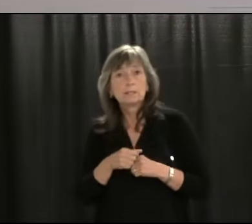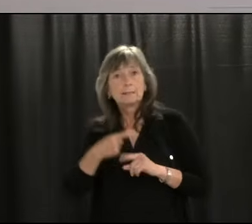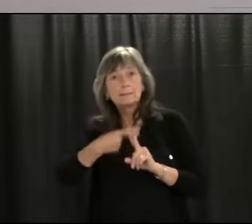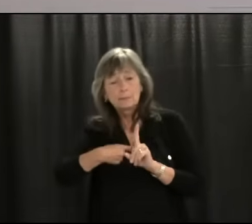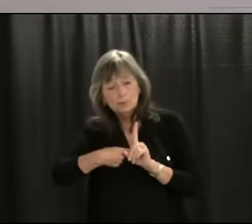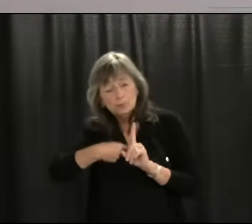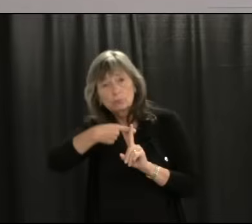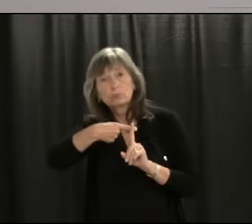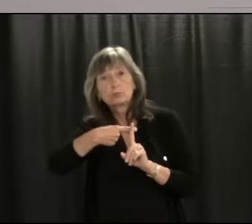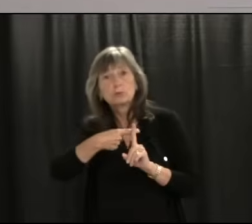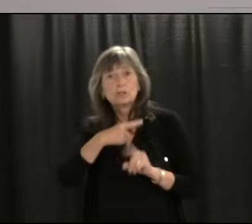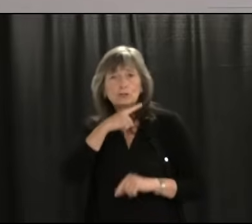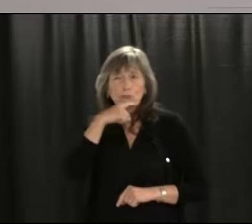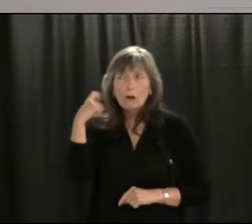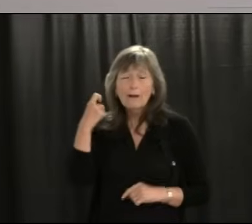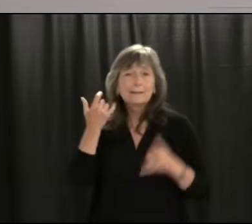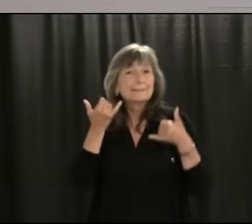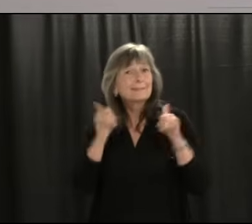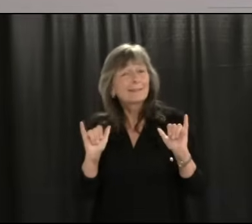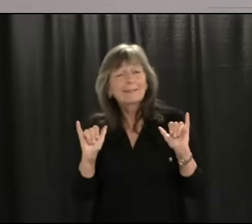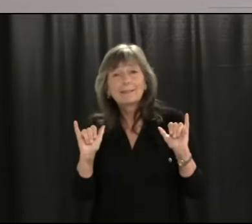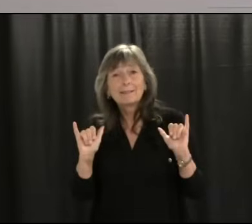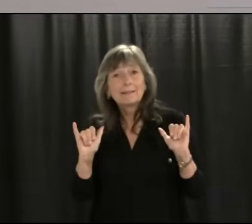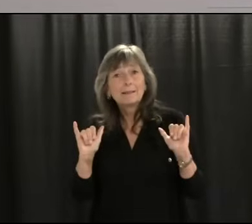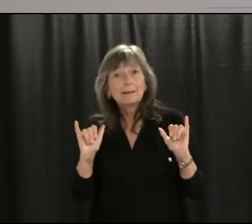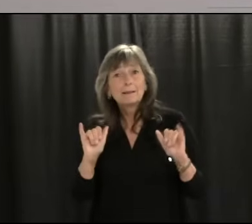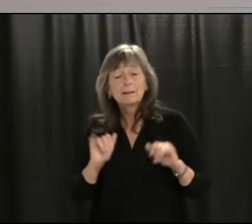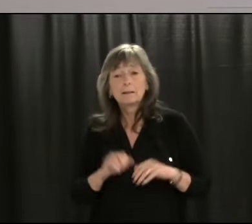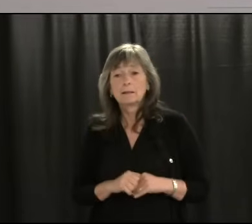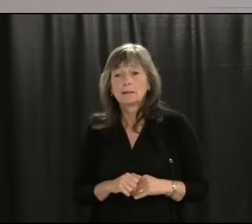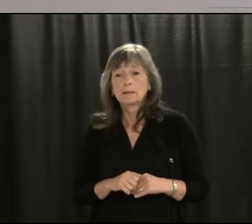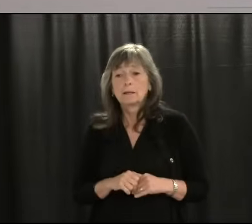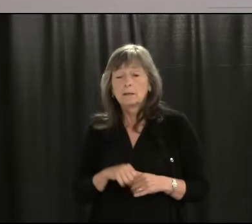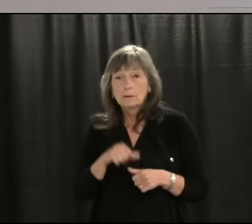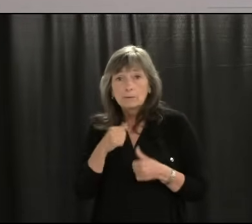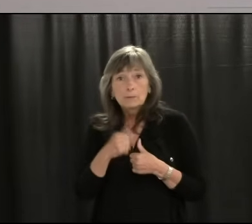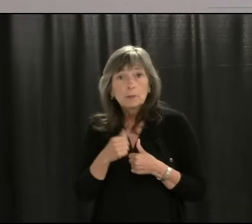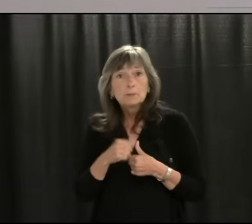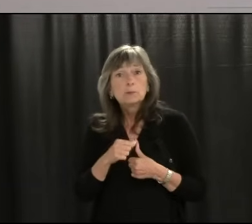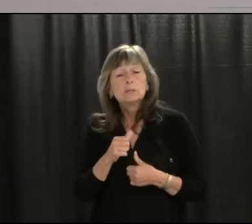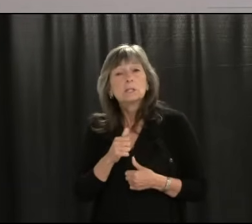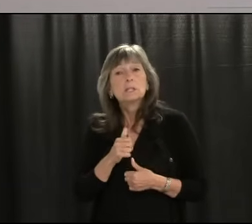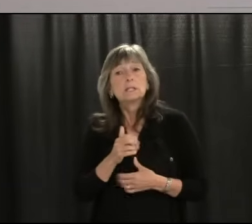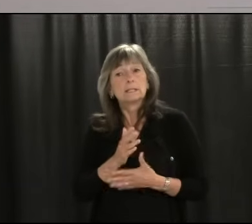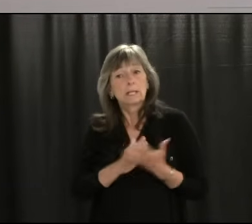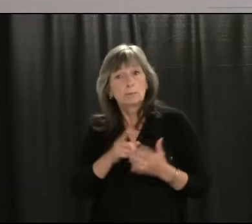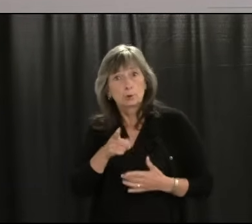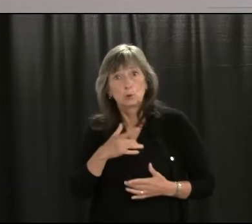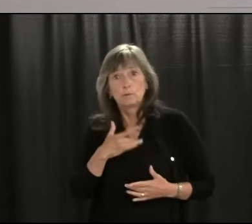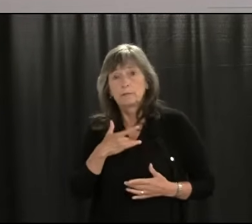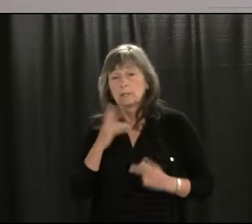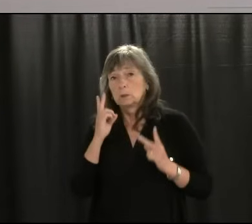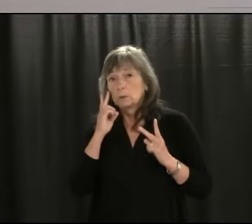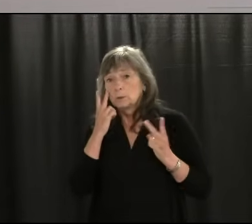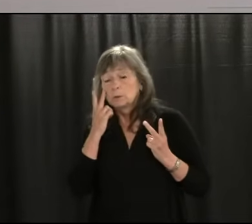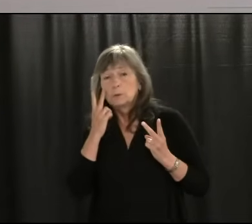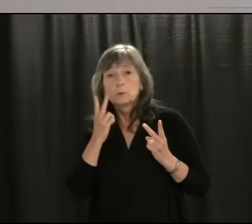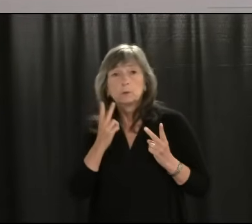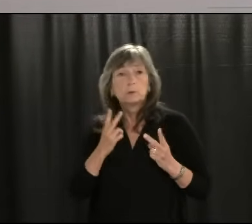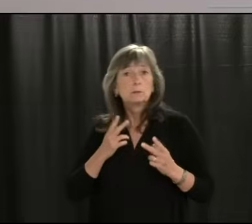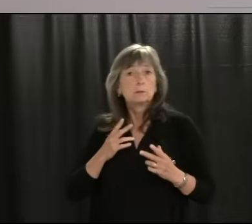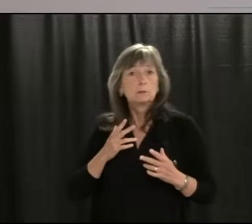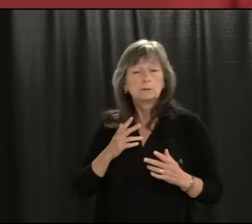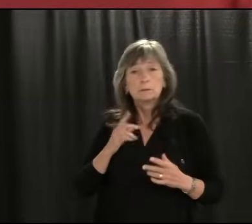high. Conditions are still very dry. I also want to remind the folks who are feeling very anxious right now, and I've heard